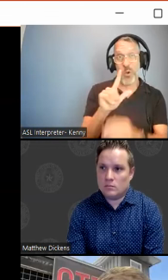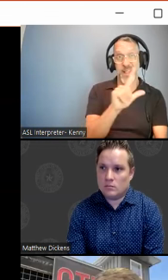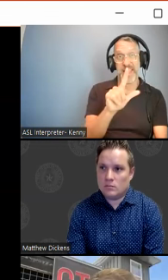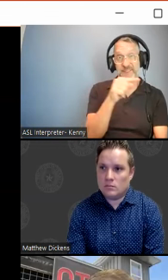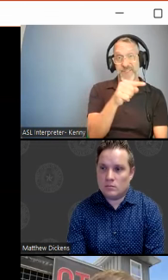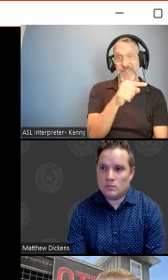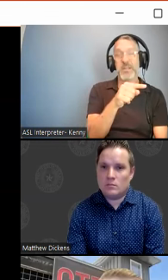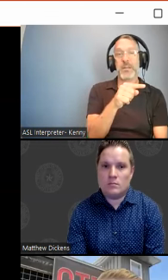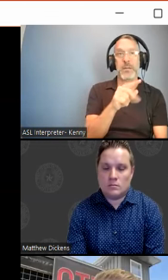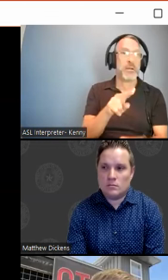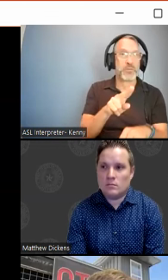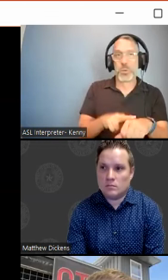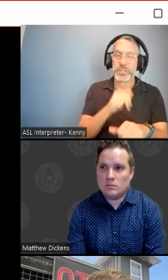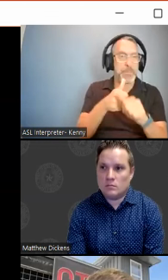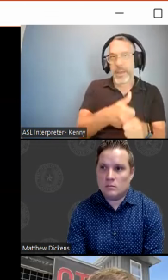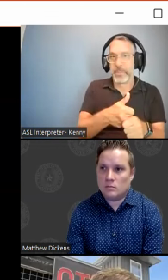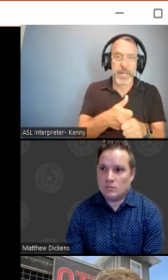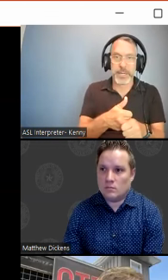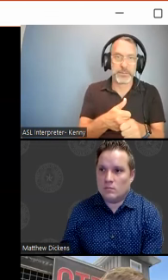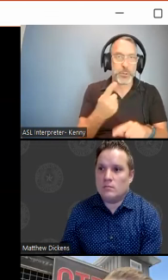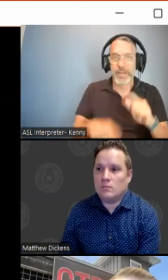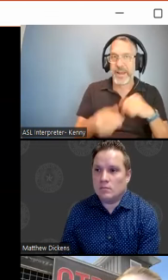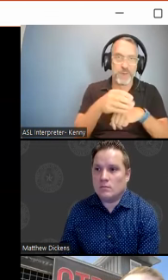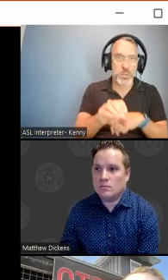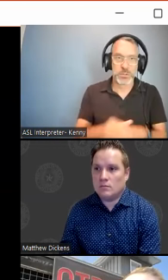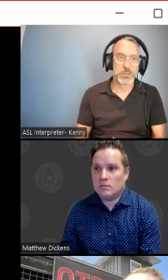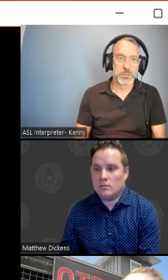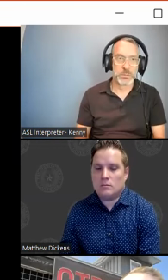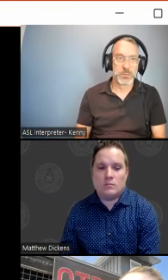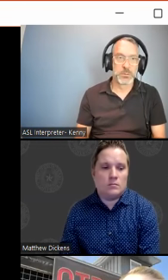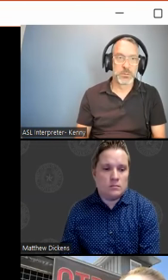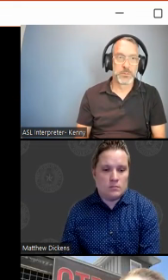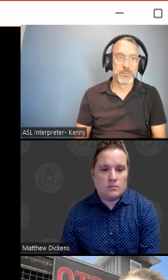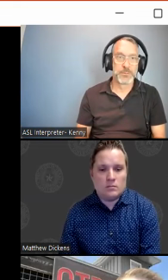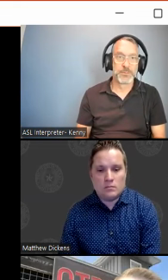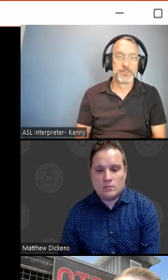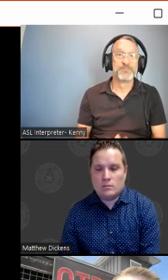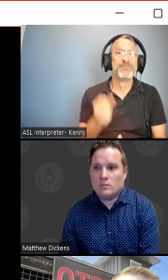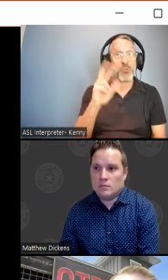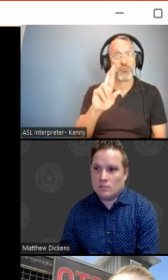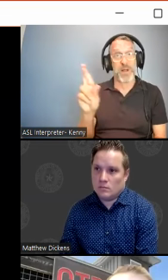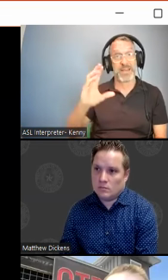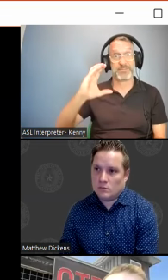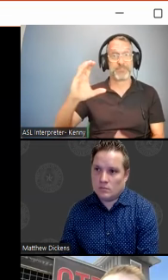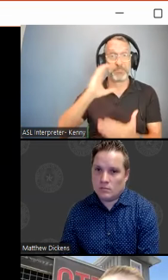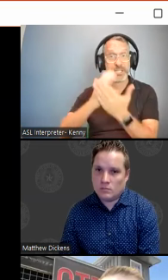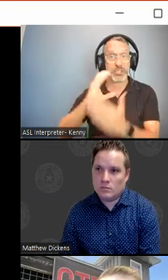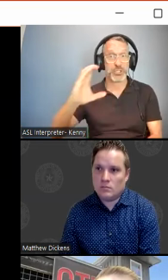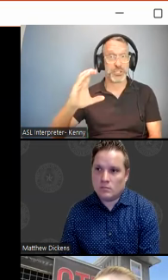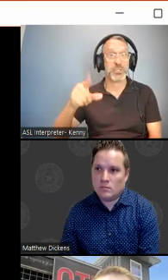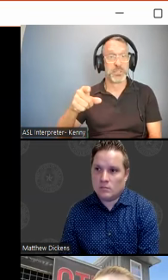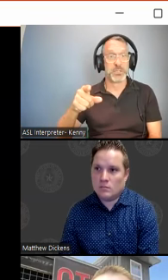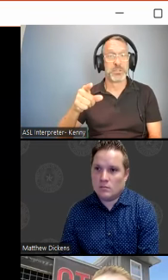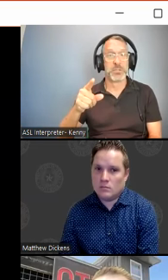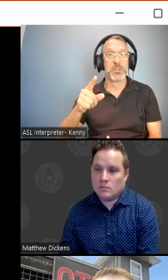would, of course, not be in compliance and you could not enforce it. Now, on the right, the main